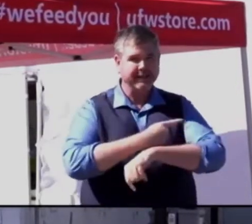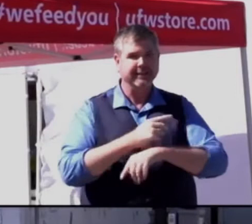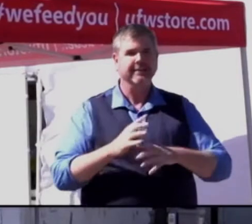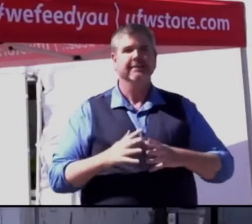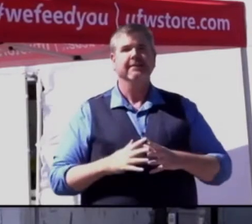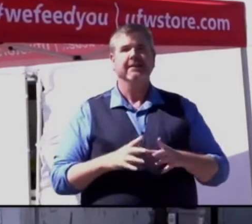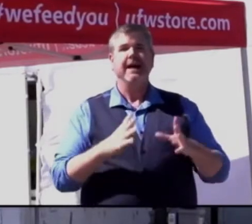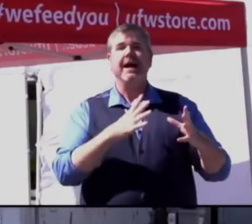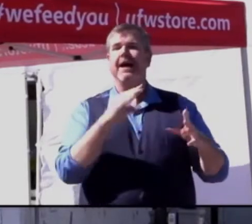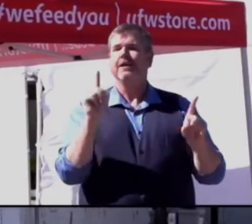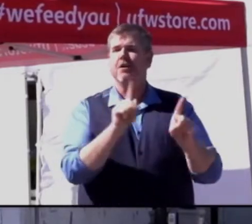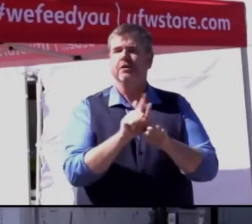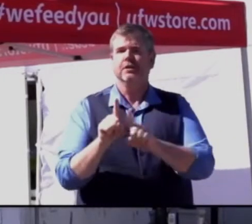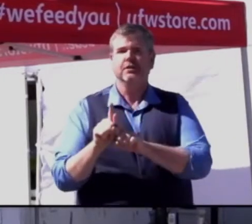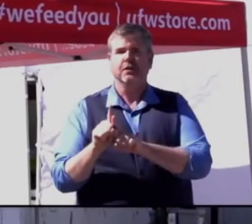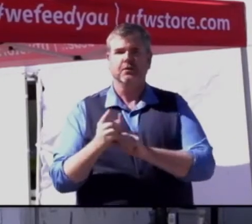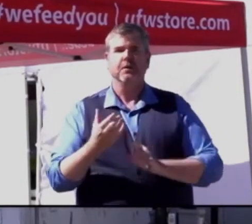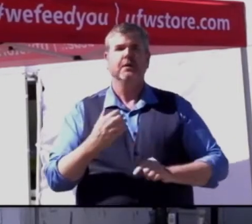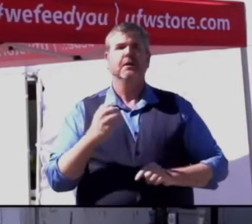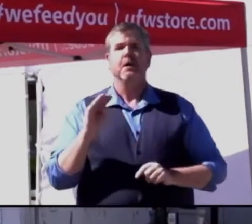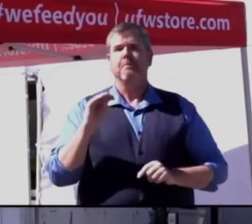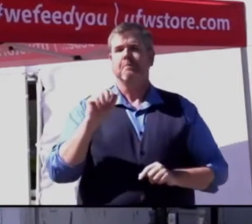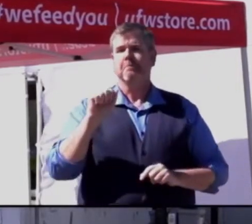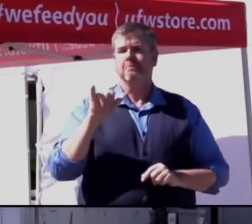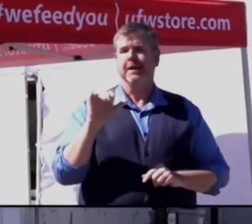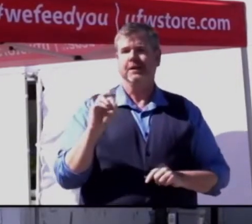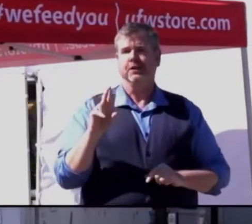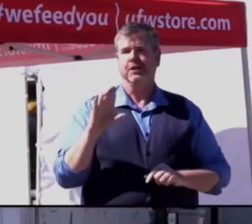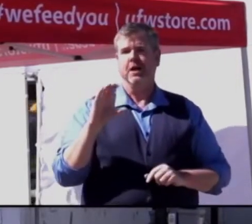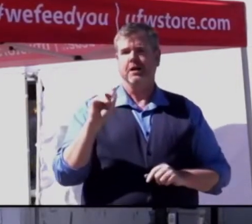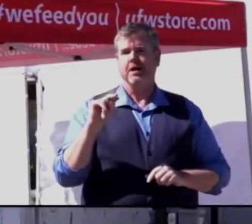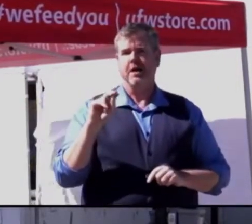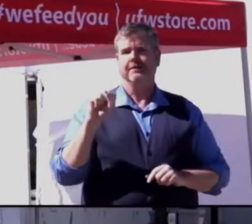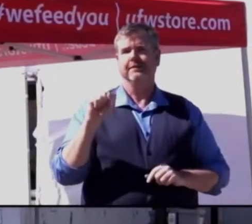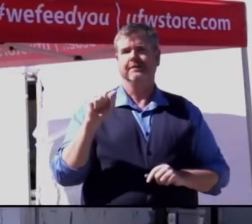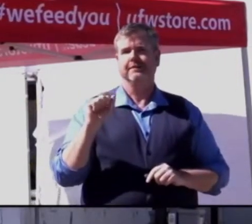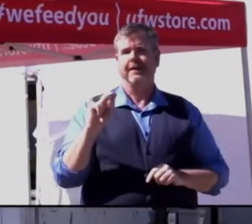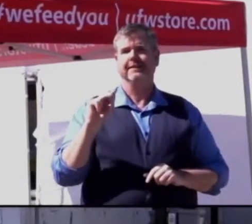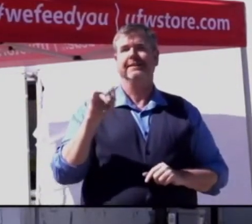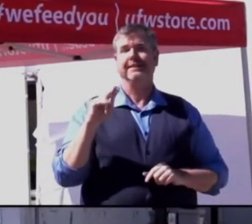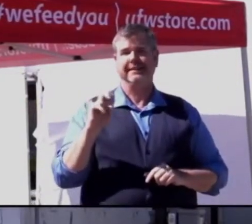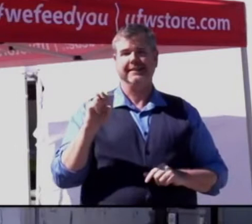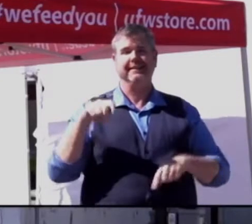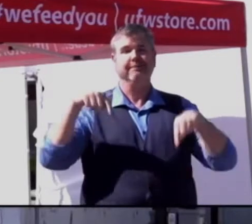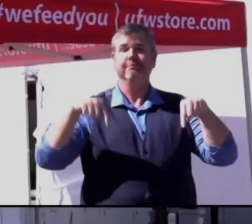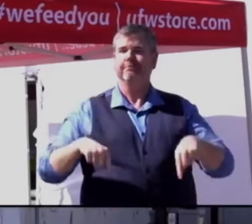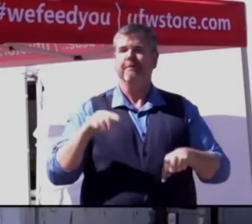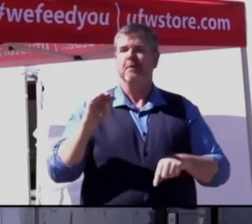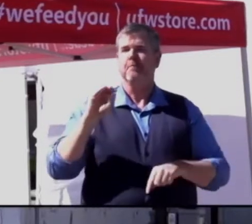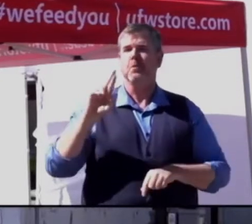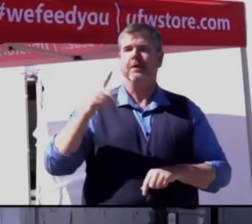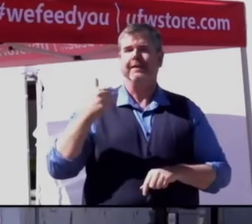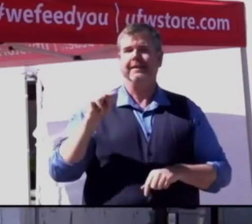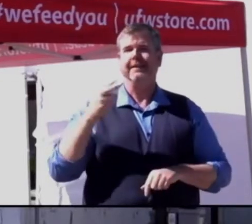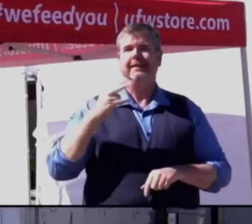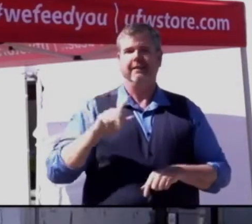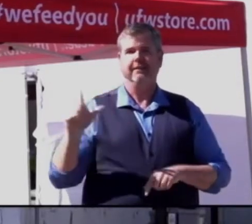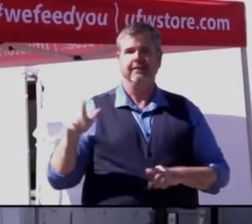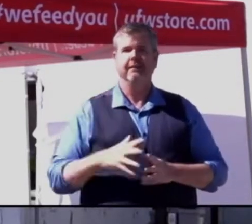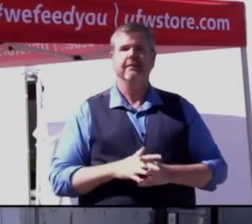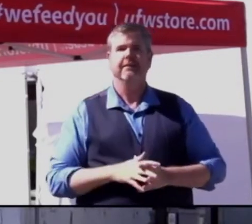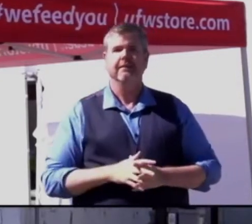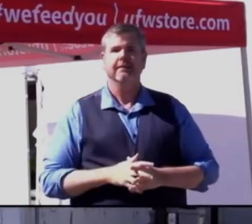have Mayor Rich Constantine from the City of Morgan Hill, Councilmember Ivan